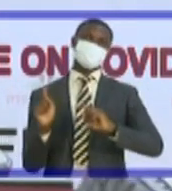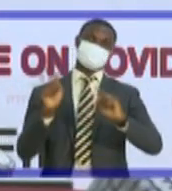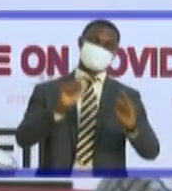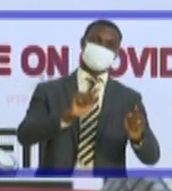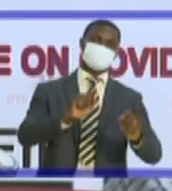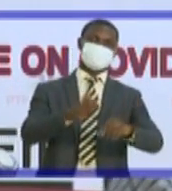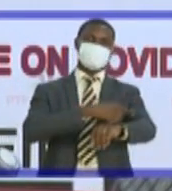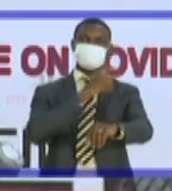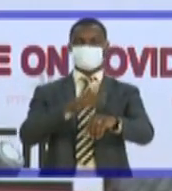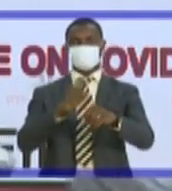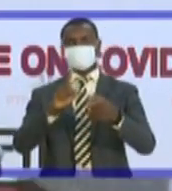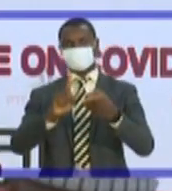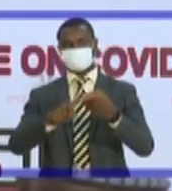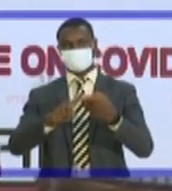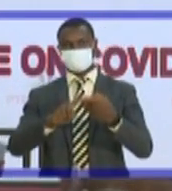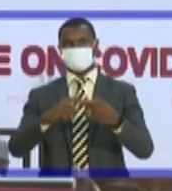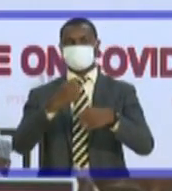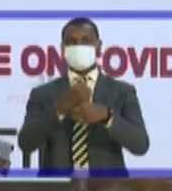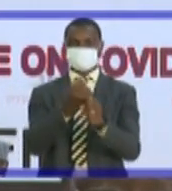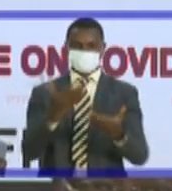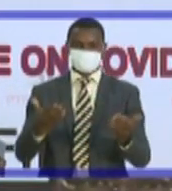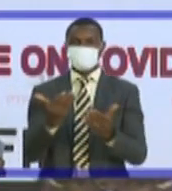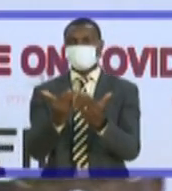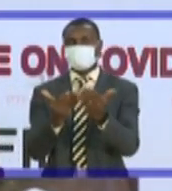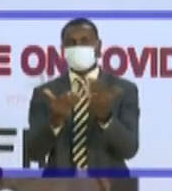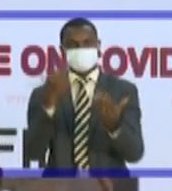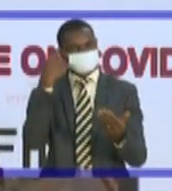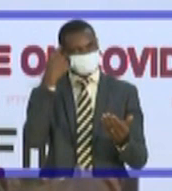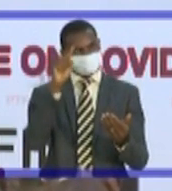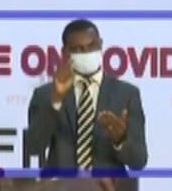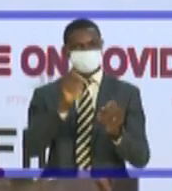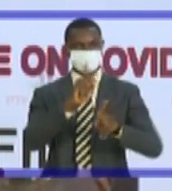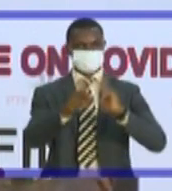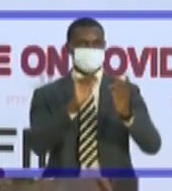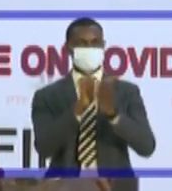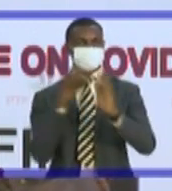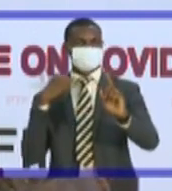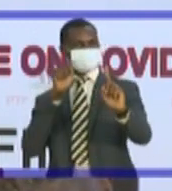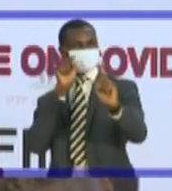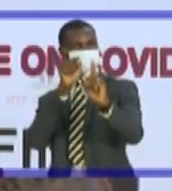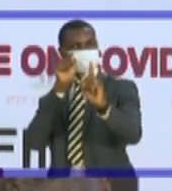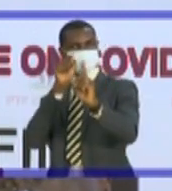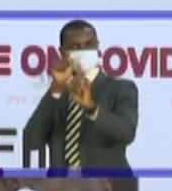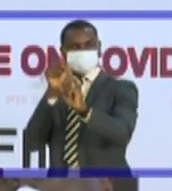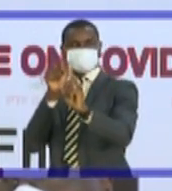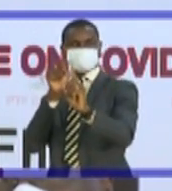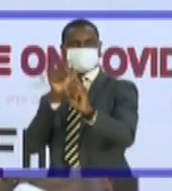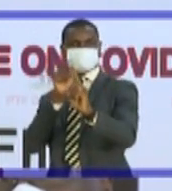in alleviating the sufferings of the targeted beneficiaries.